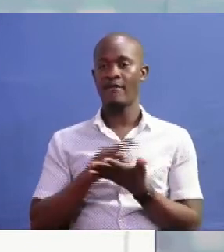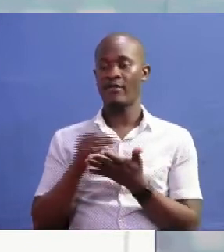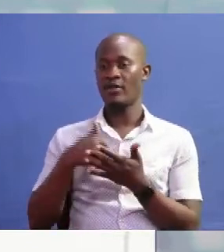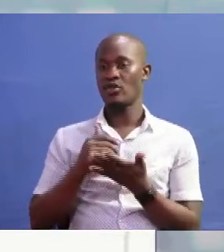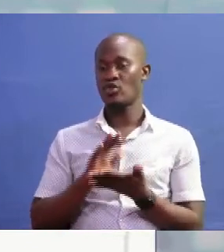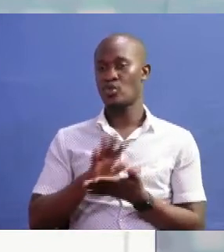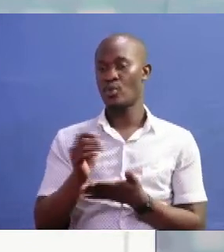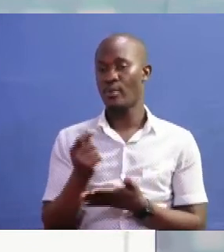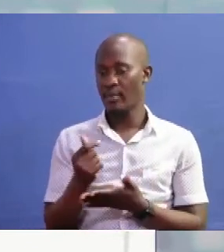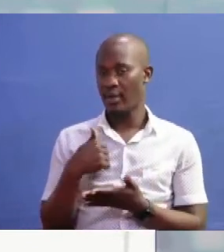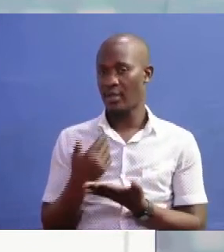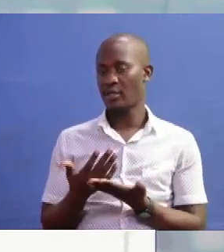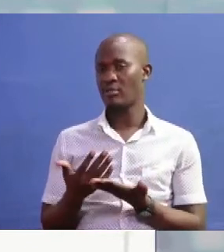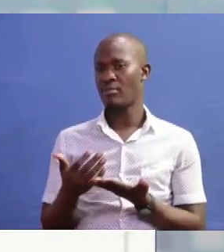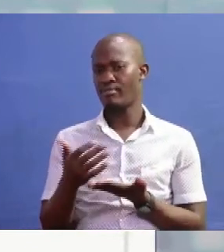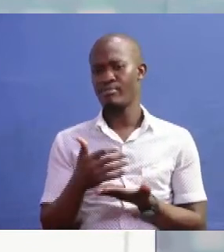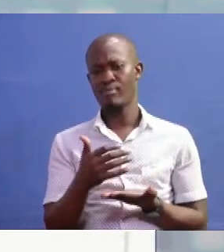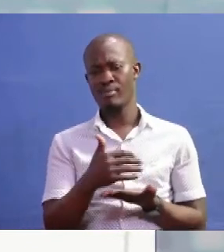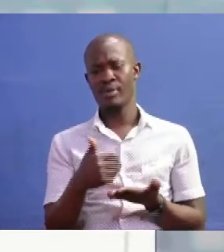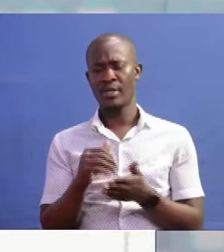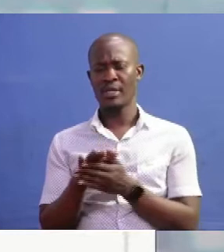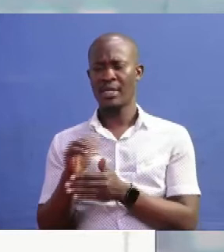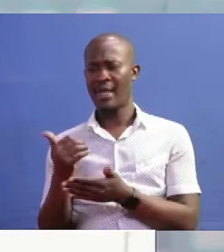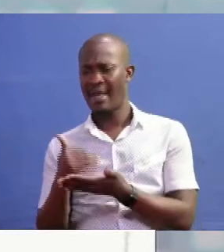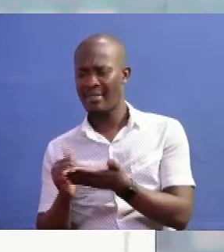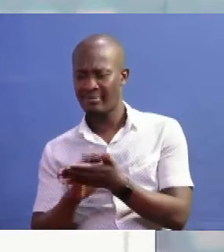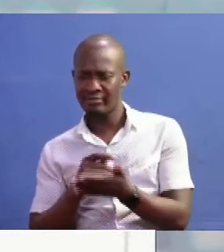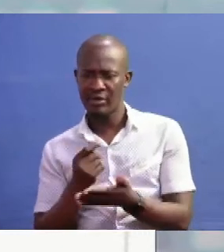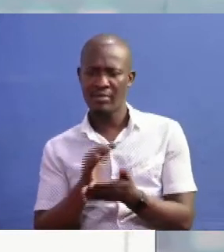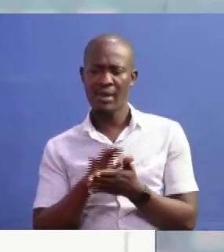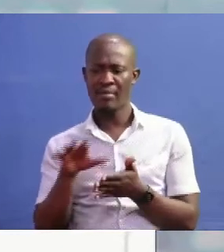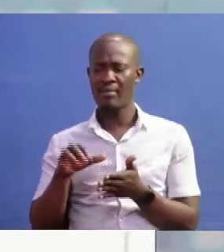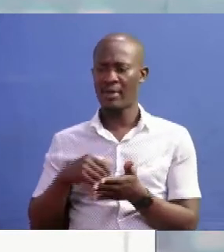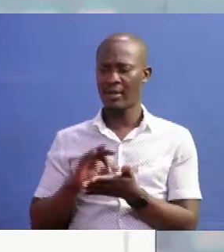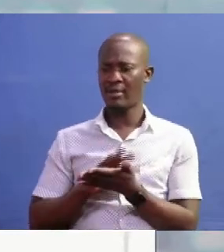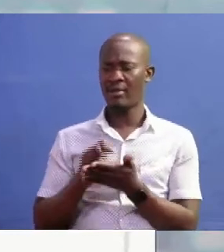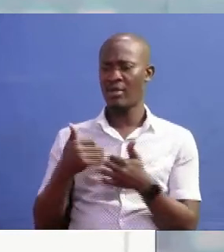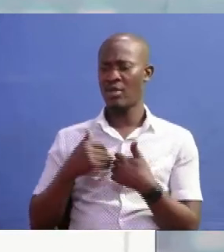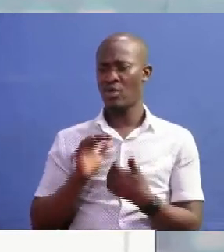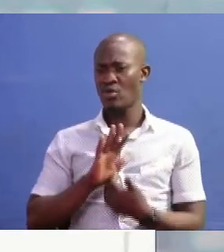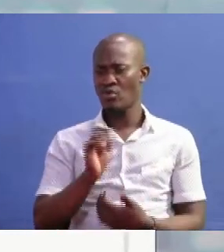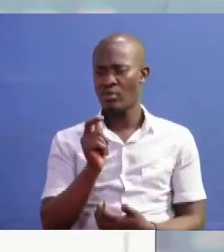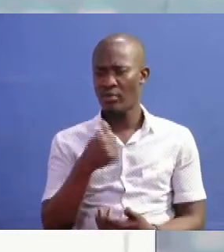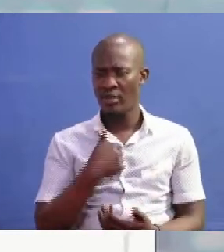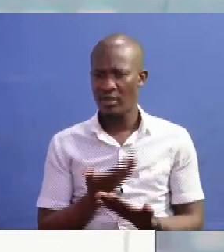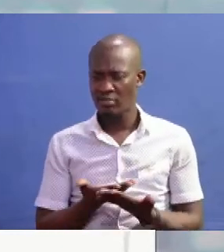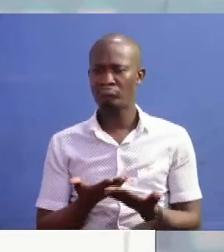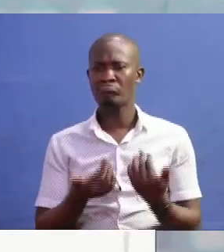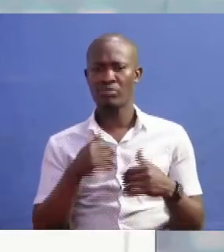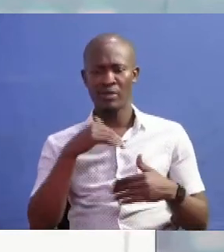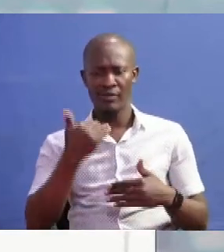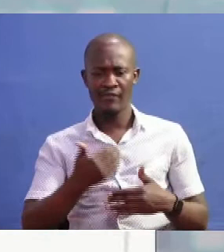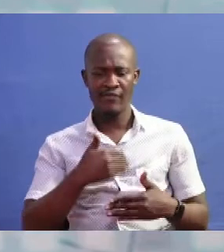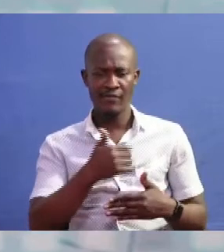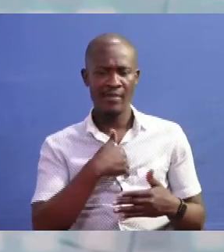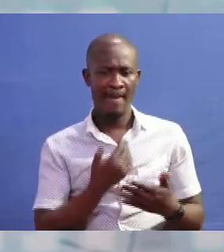money compounds. In some money market funds, your money compounds daily. In others, it